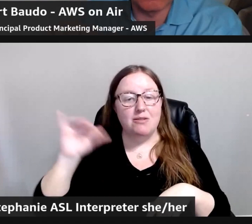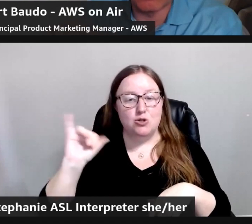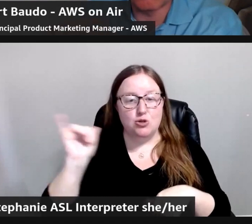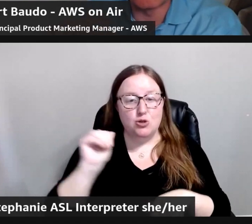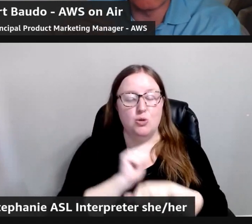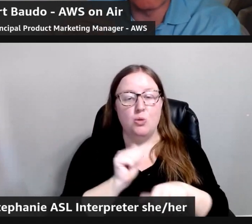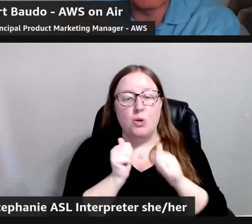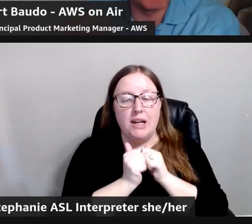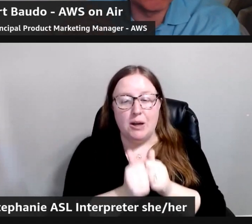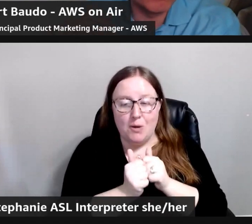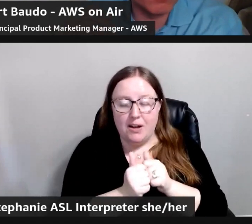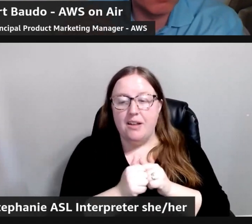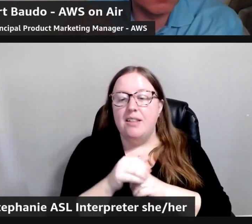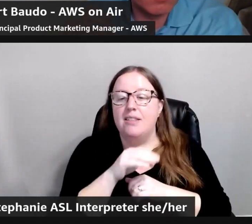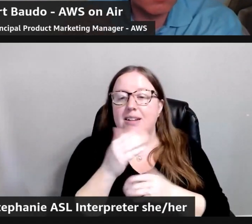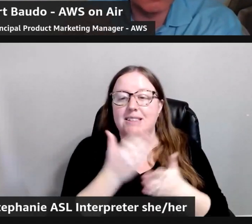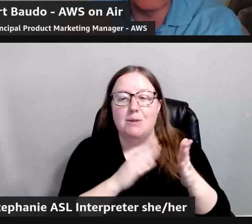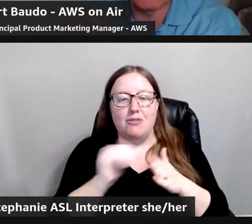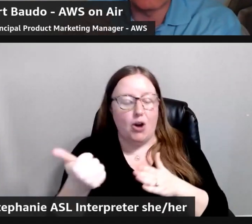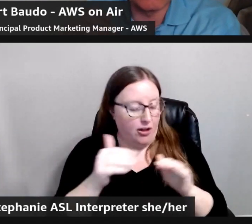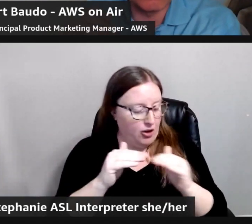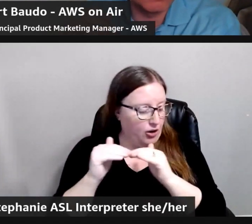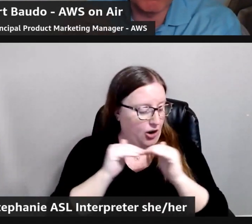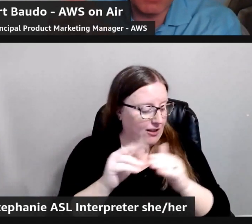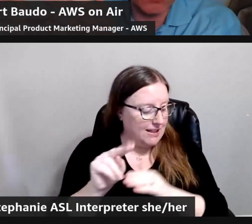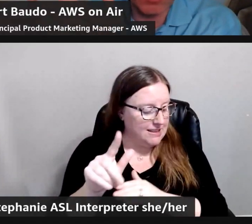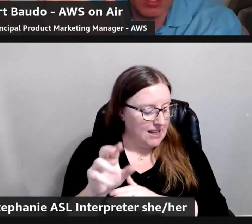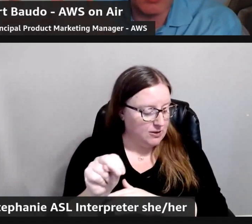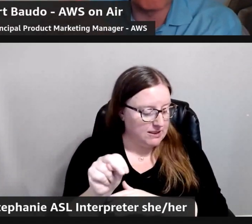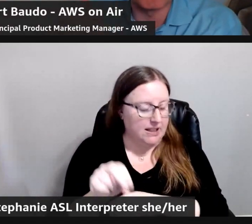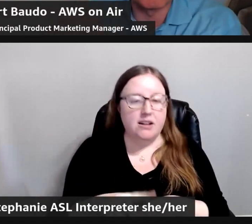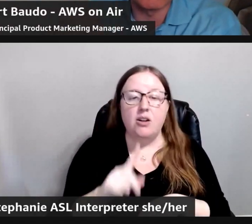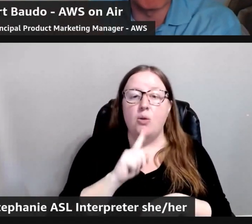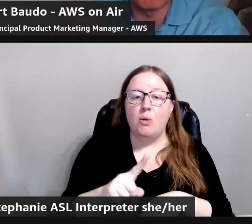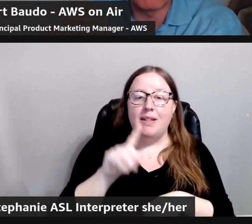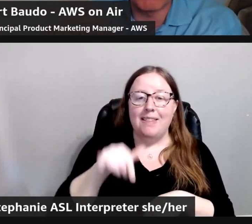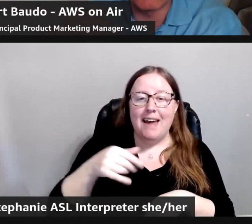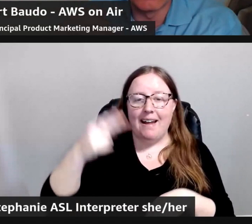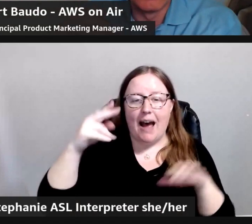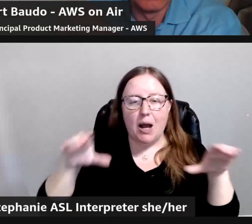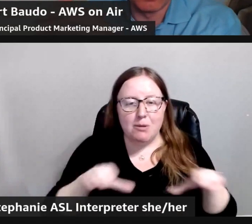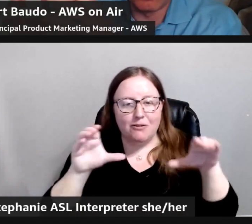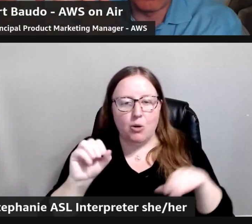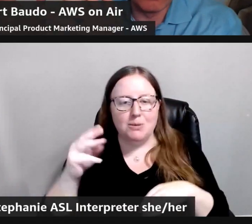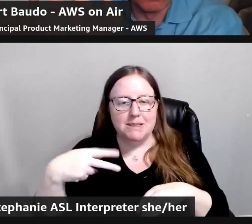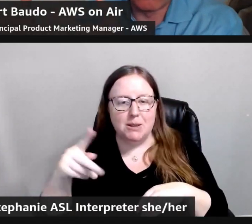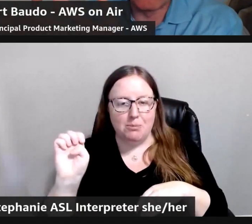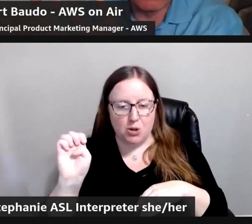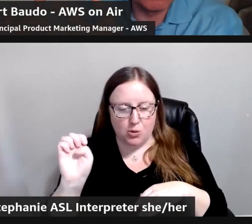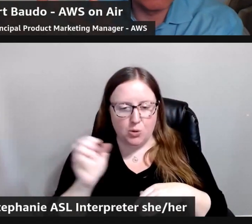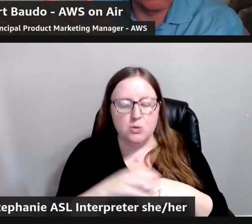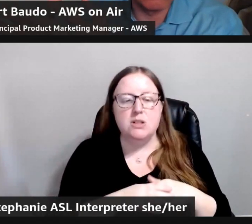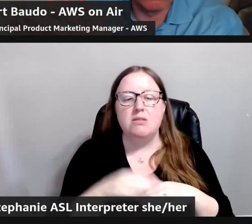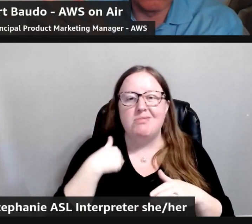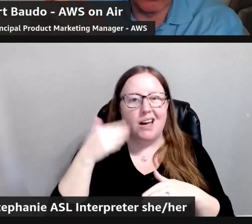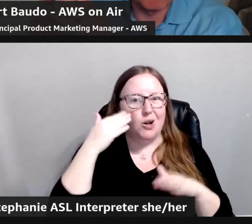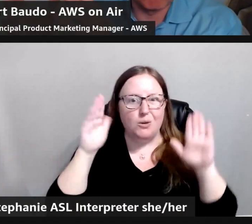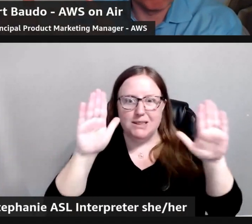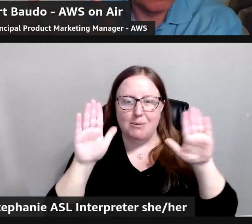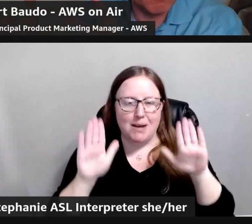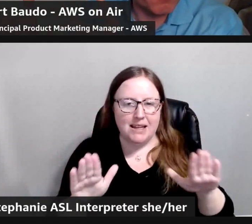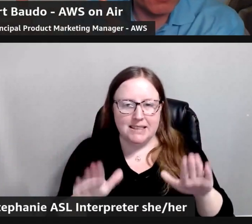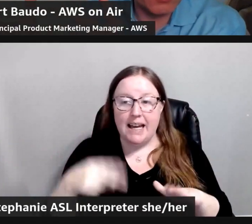with and some of your other colleagues, Nelson, and particularly in that high performance compute space. And, it's amazing,